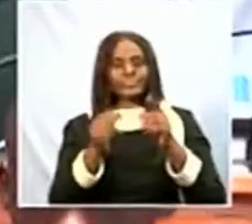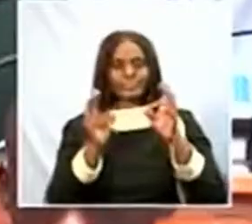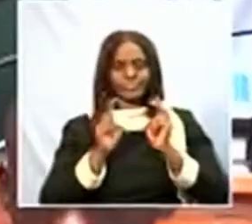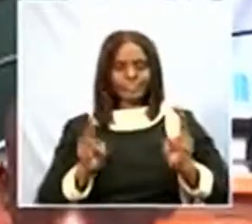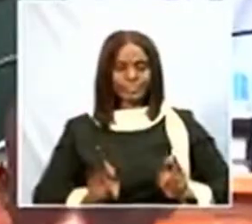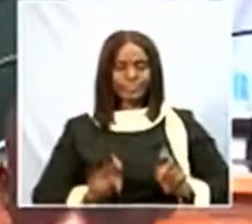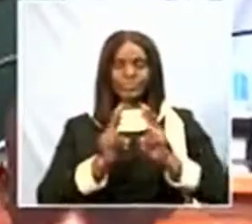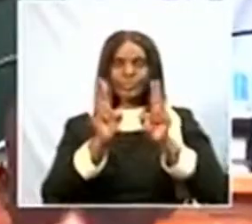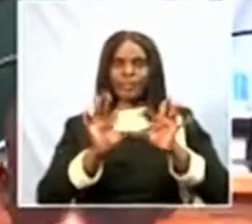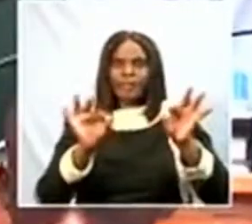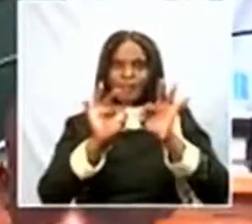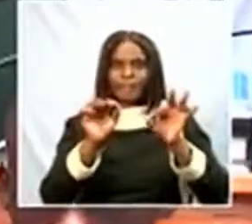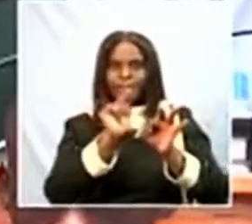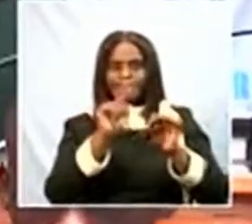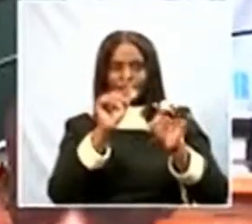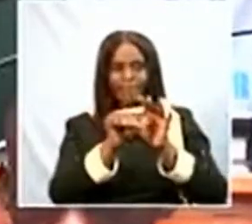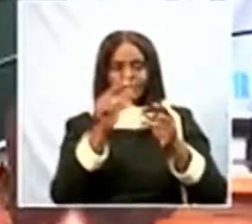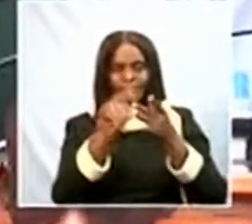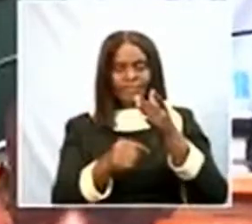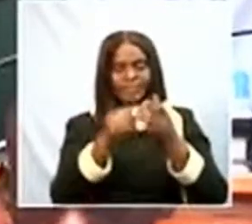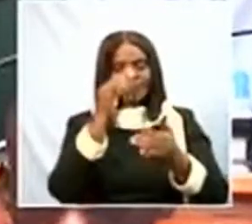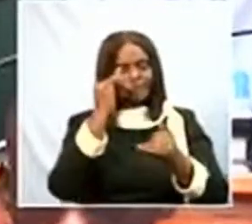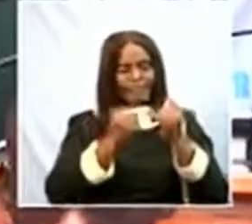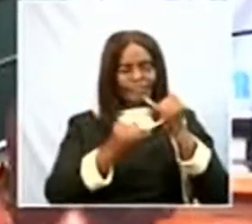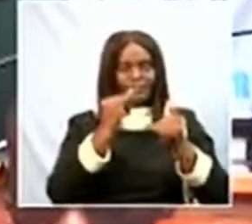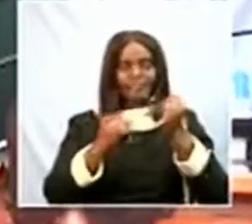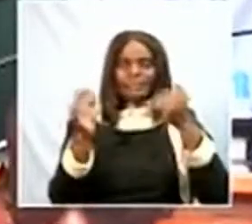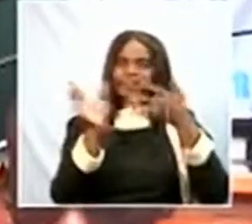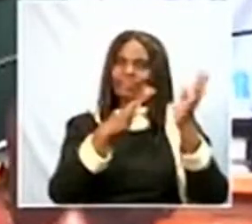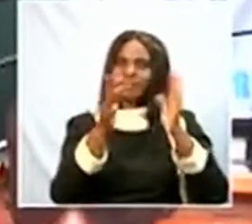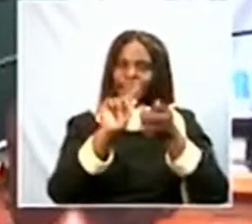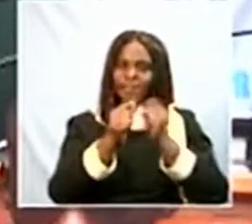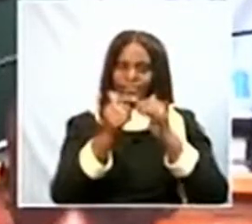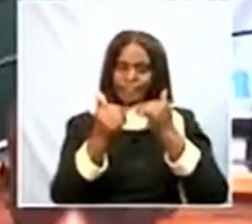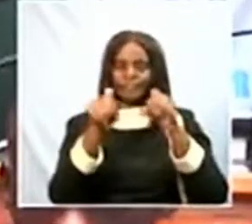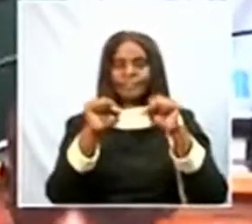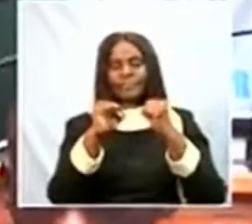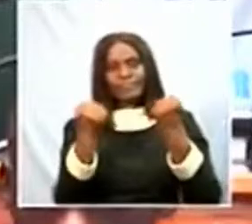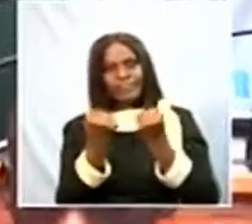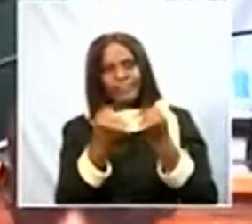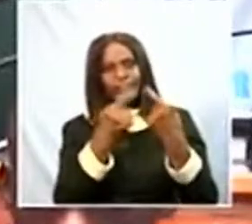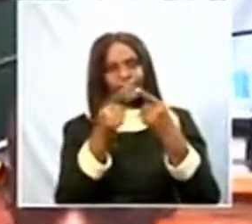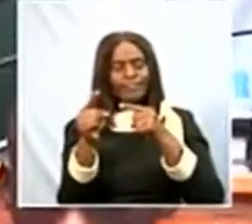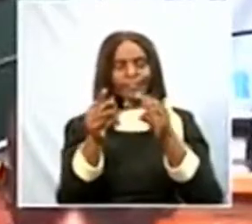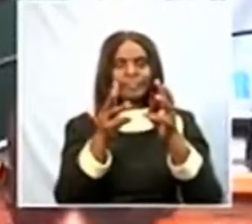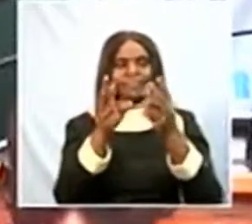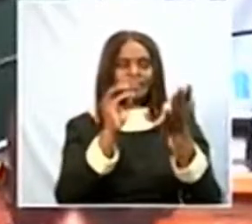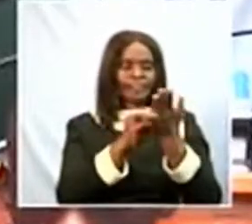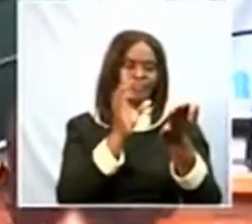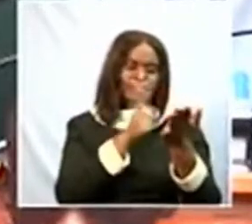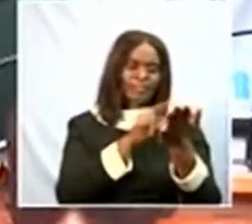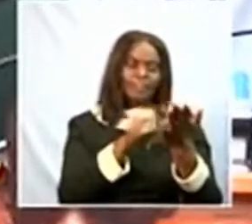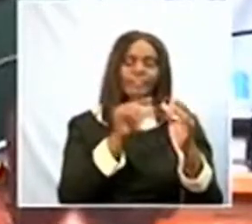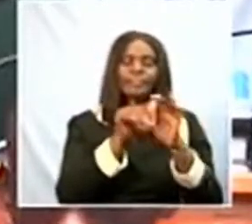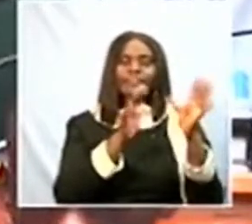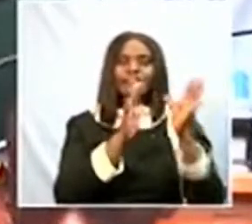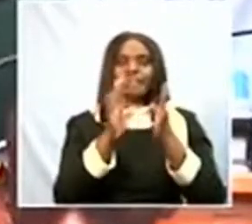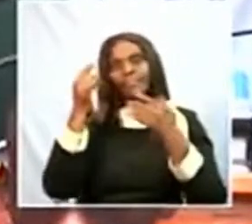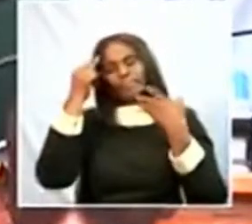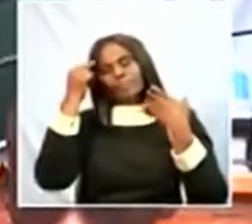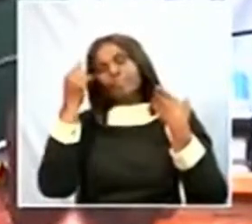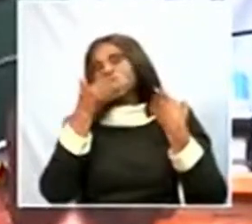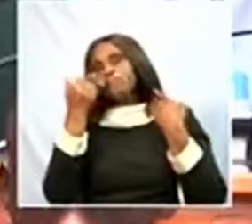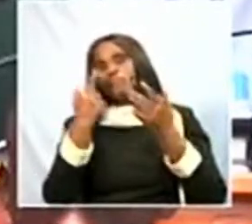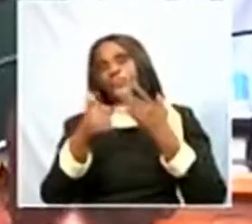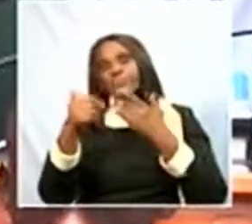is a very essential part in the act of ending climate change. Hence, structural alternatives should be put to consideration. The government must